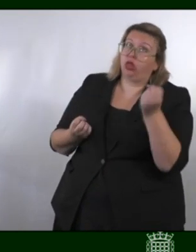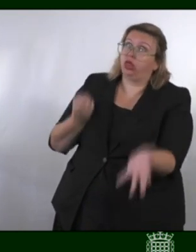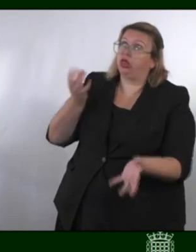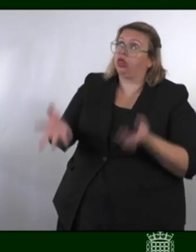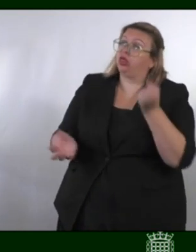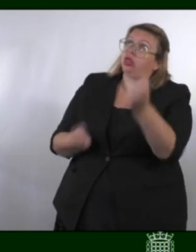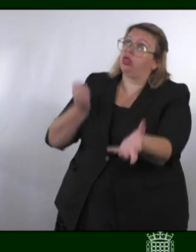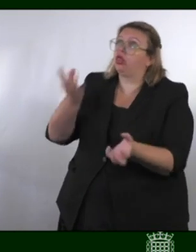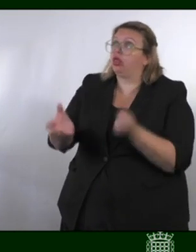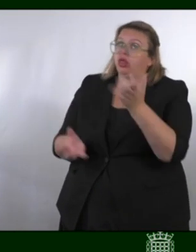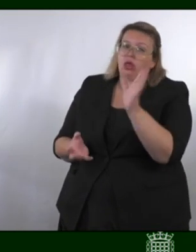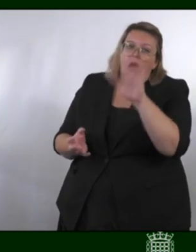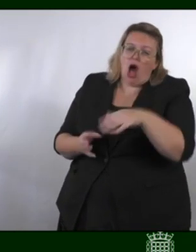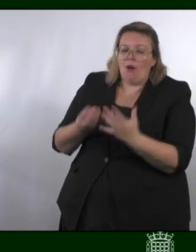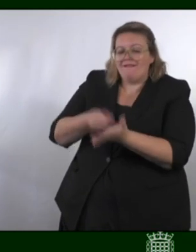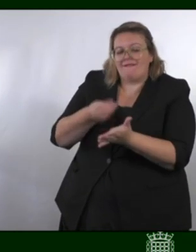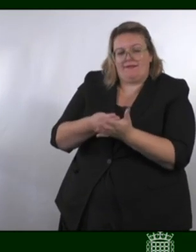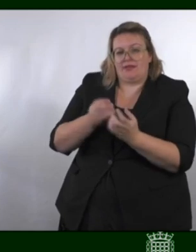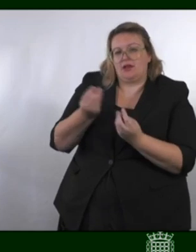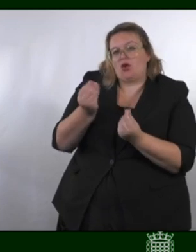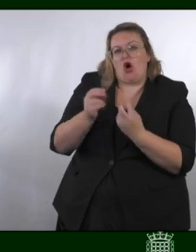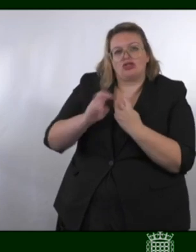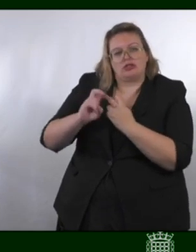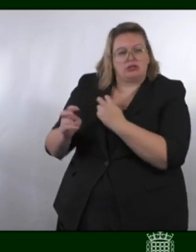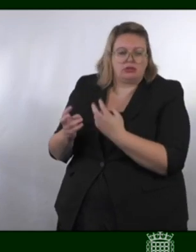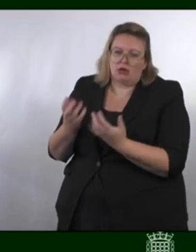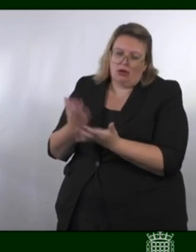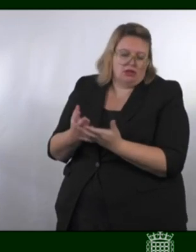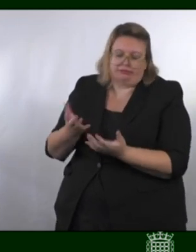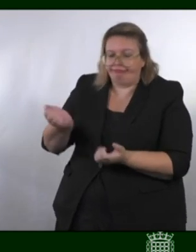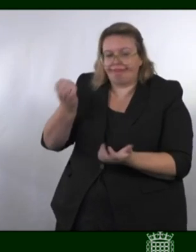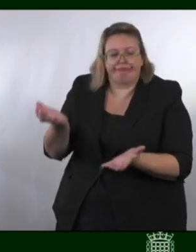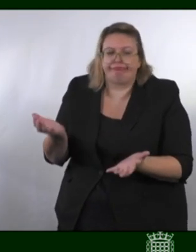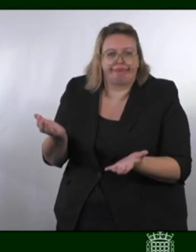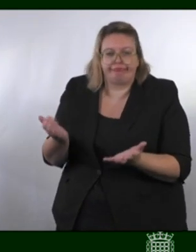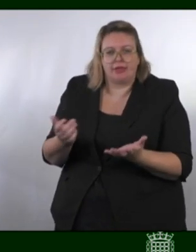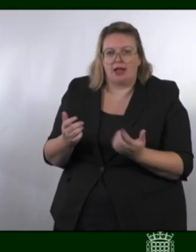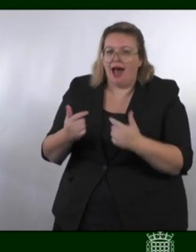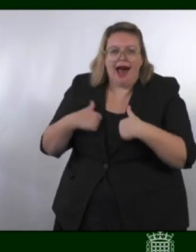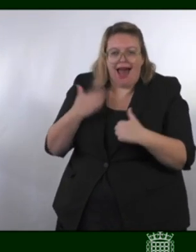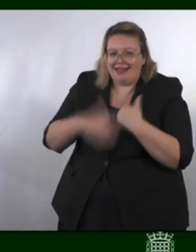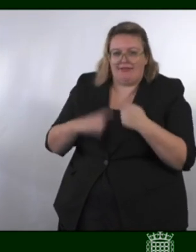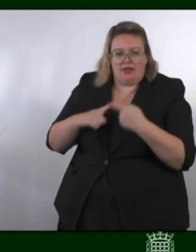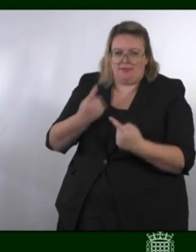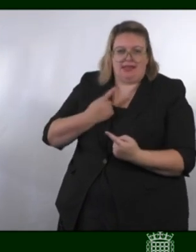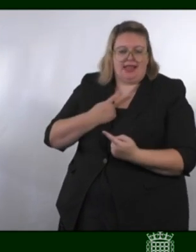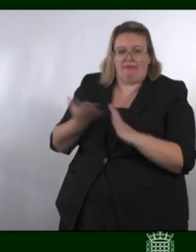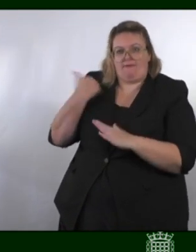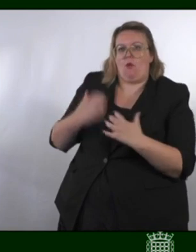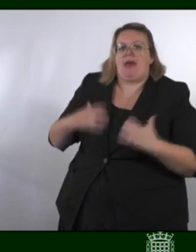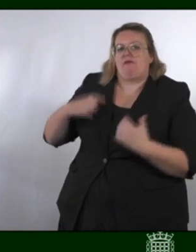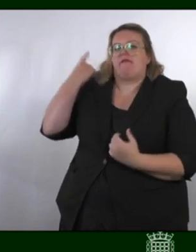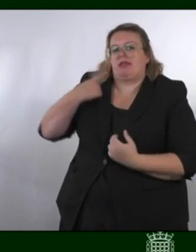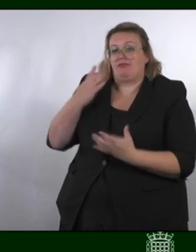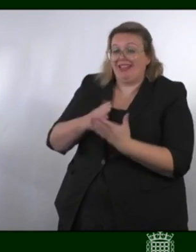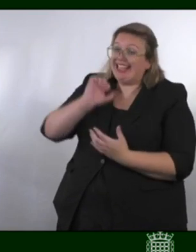demagogic fare policies, which were never pursued by the previous Mayor of London, I may say, Mr. Speaker, and the fault lies entirely, therefore, with